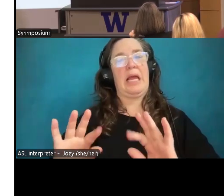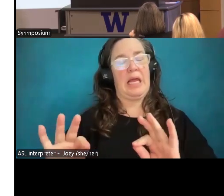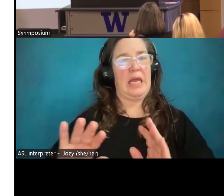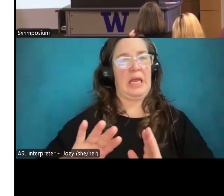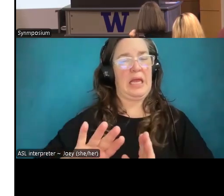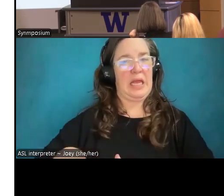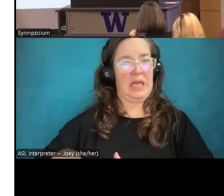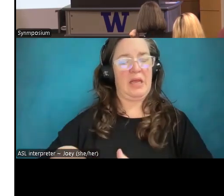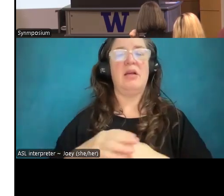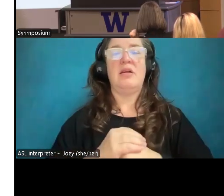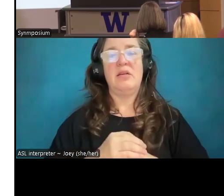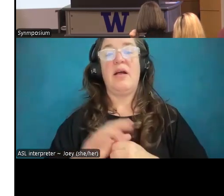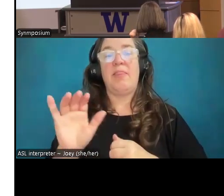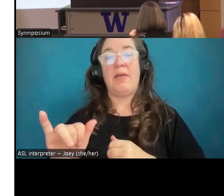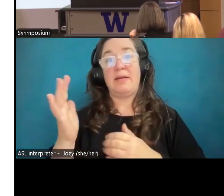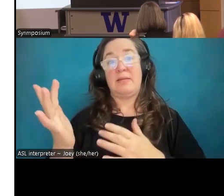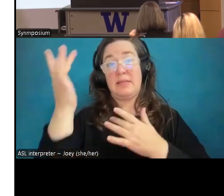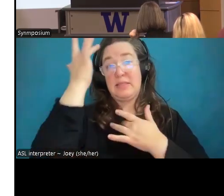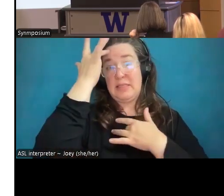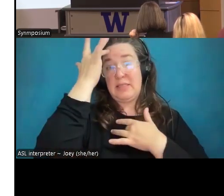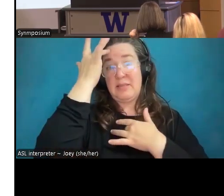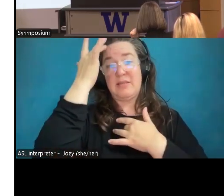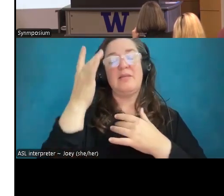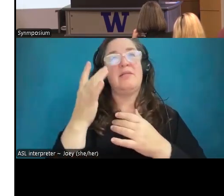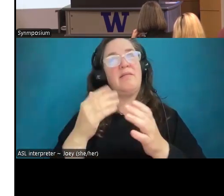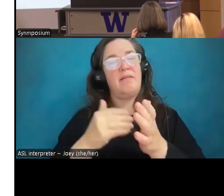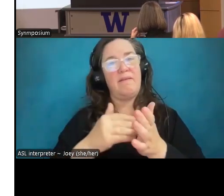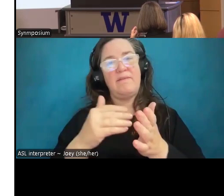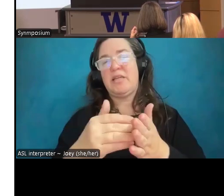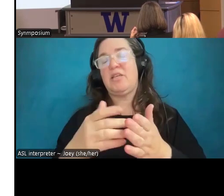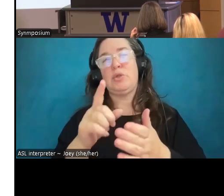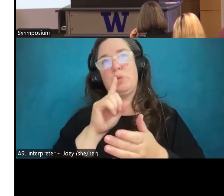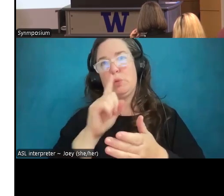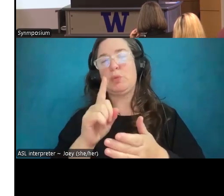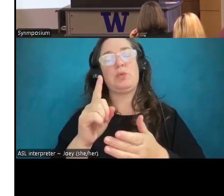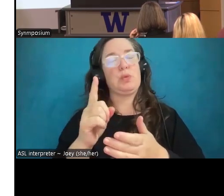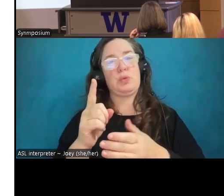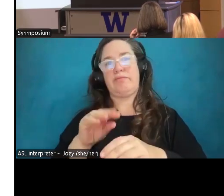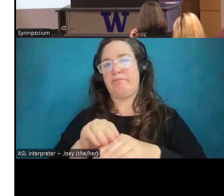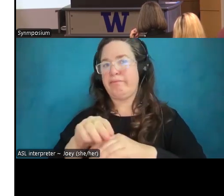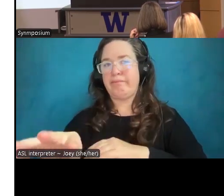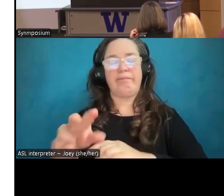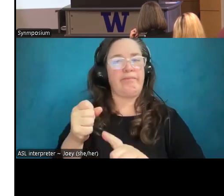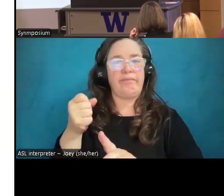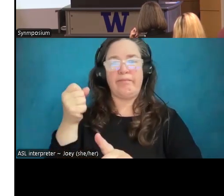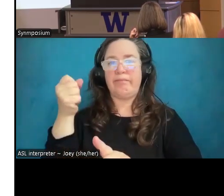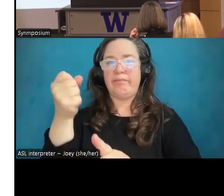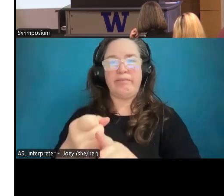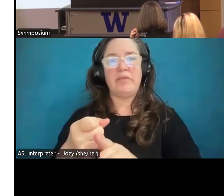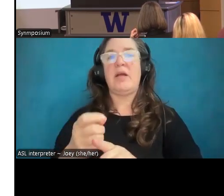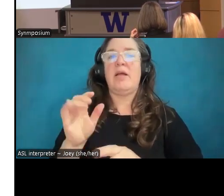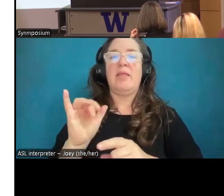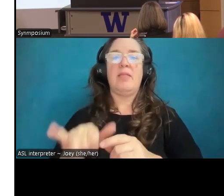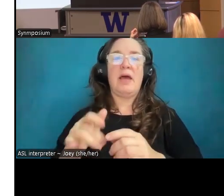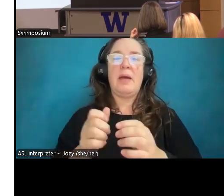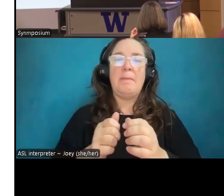This is a disease that also oftentimes is very disabling. The post-exertional malaise is a hallmark symptom of it. It also can